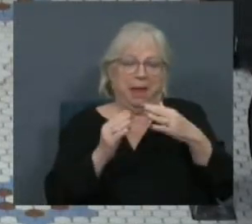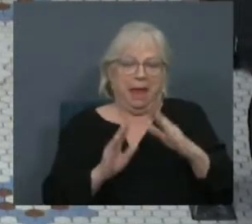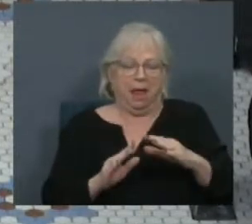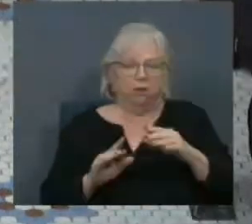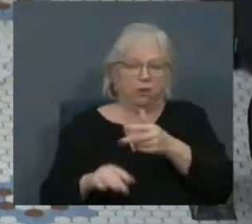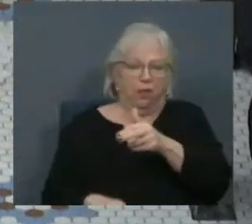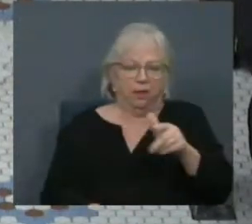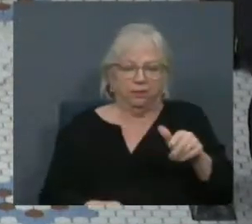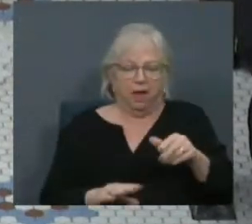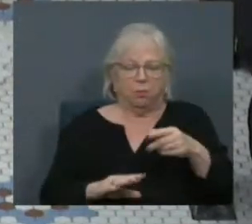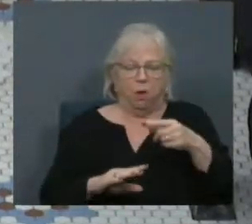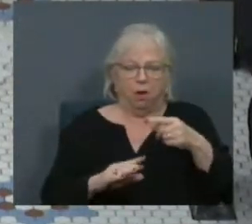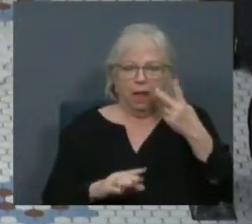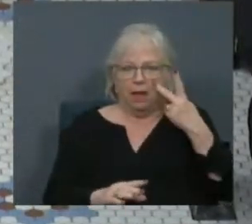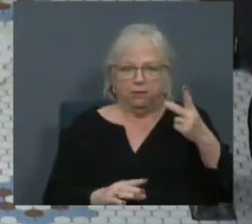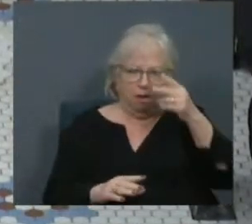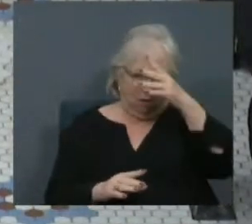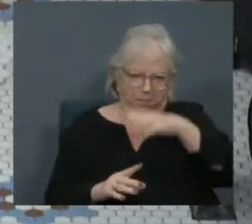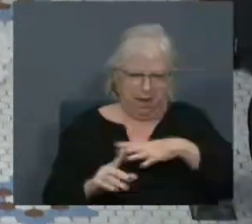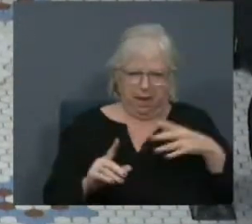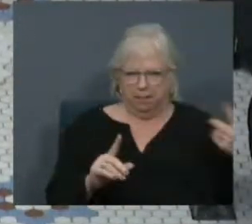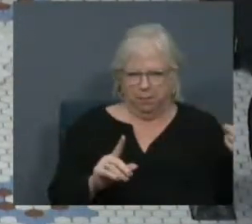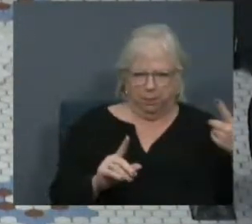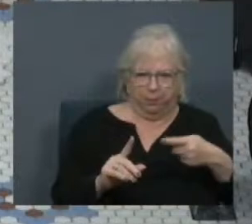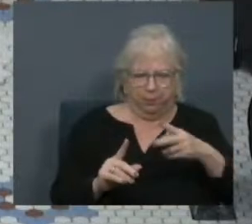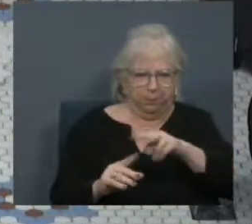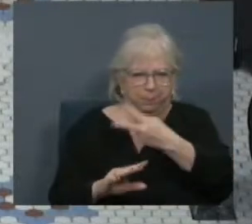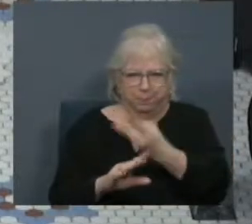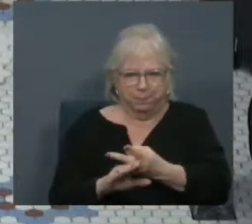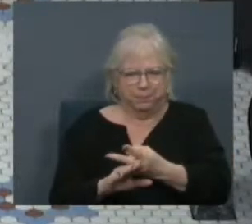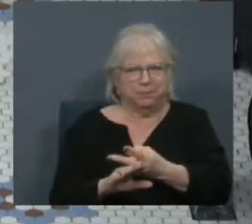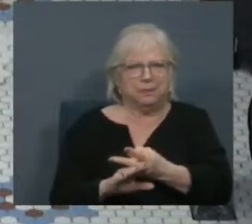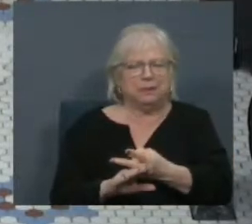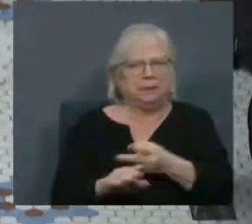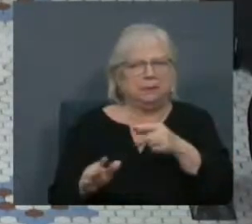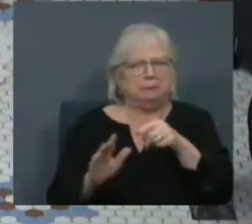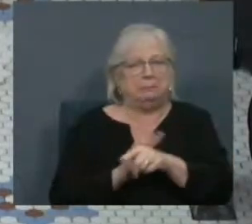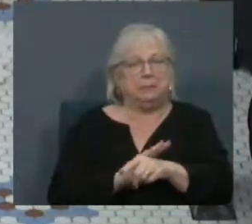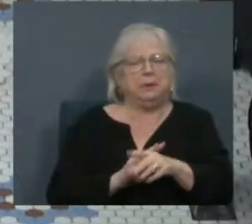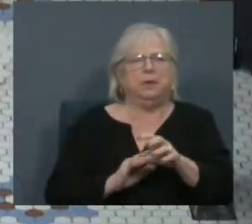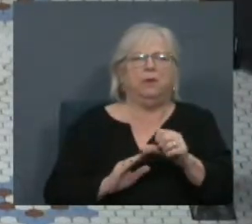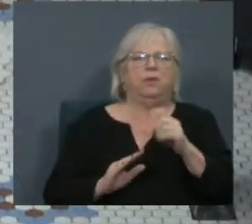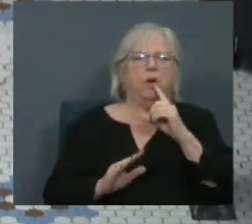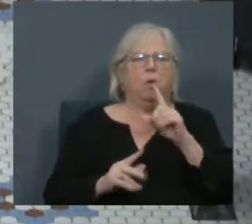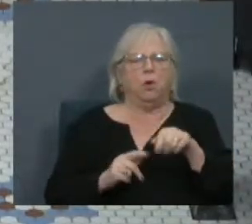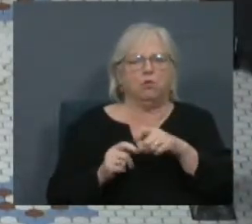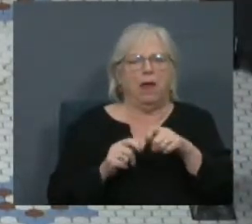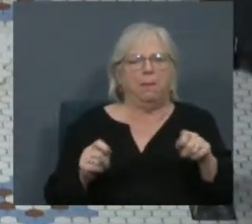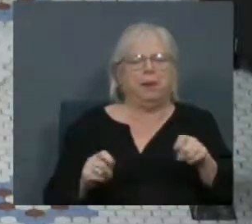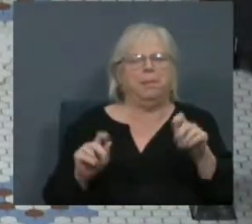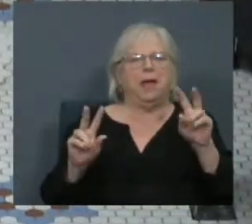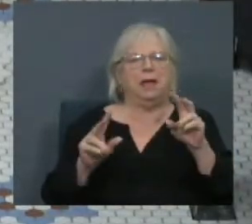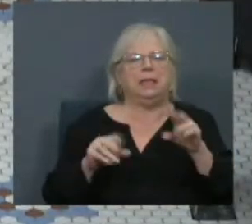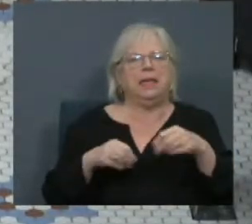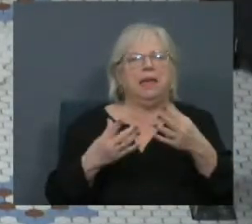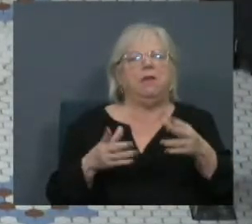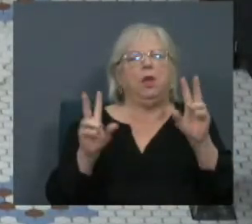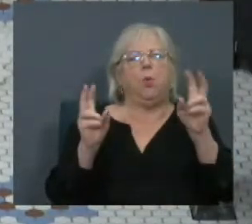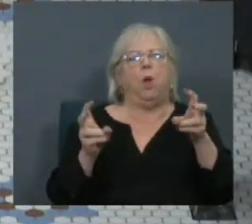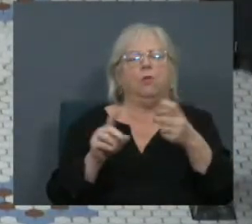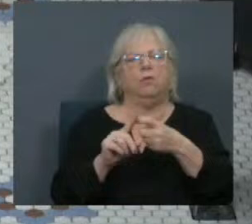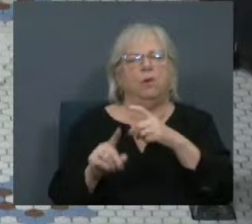so now I want to speak on, simply wrap this up by giving you quotes from police officers,